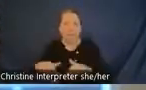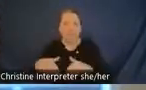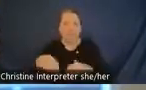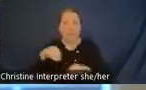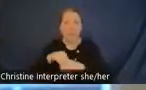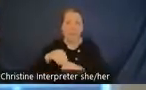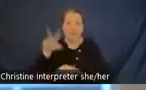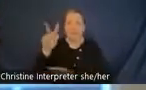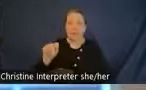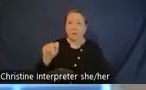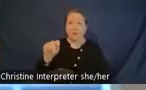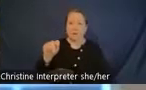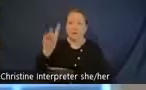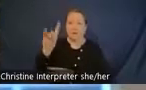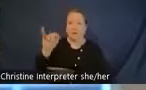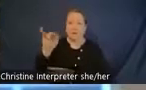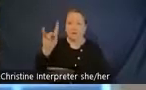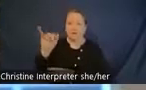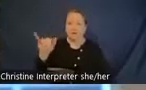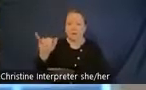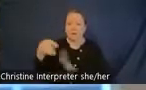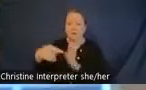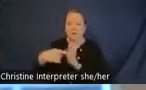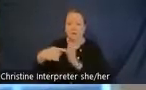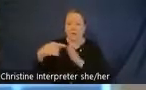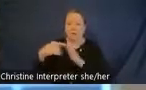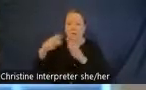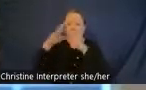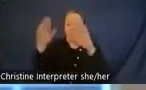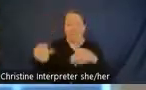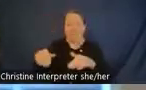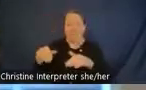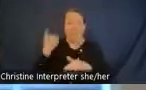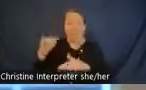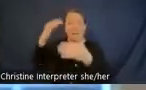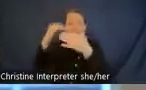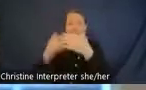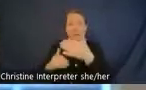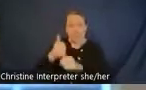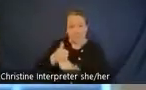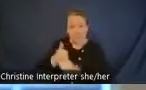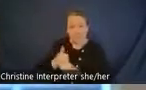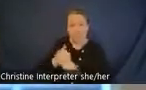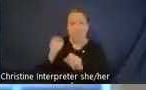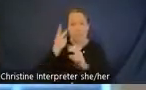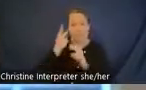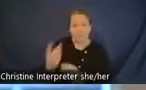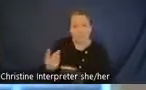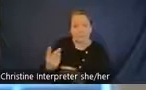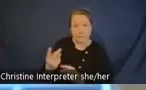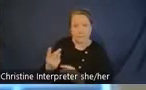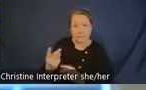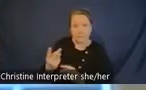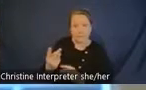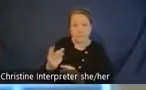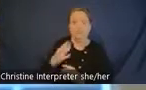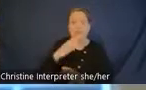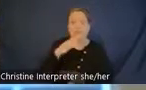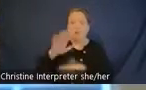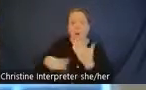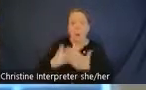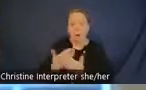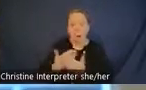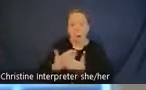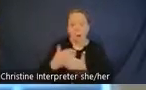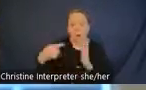Directory of Affordable Rental Housing. And that list is all of the affordable housing within Vermont